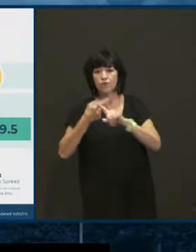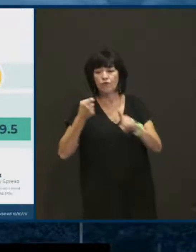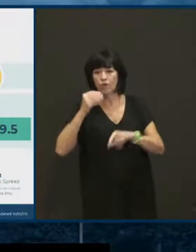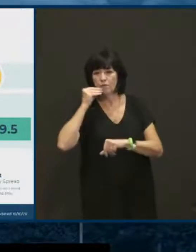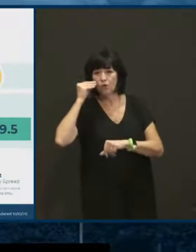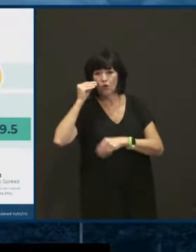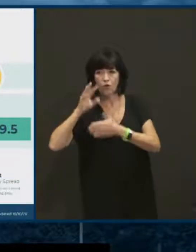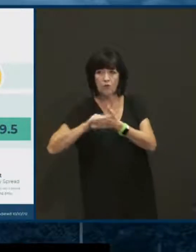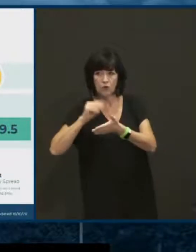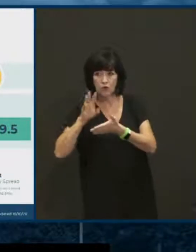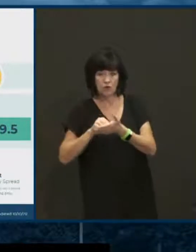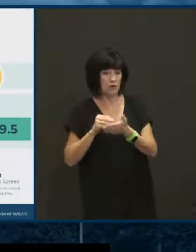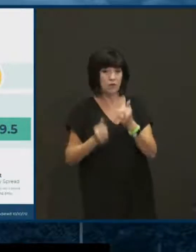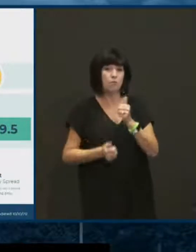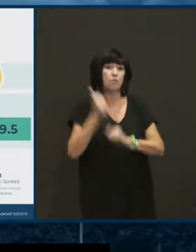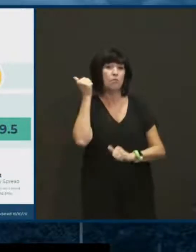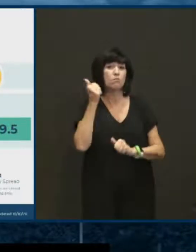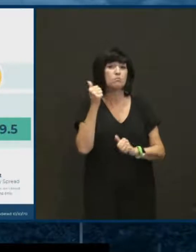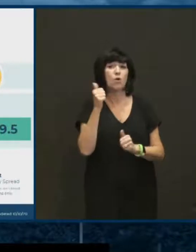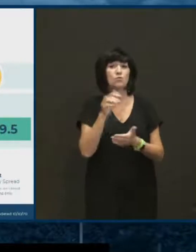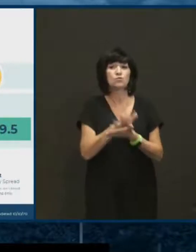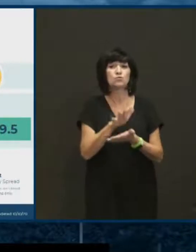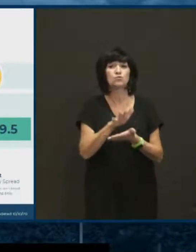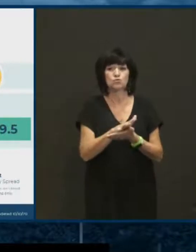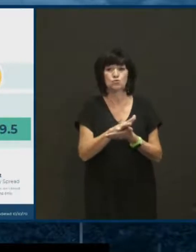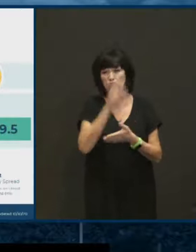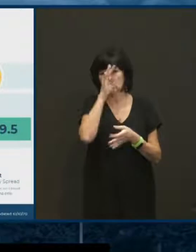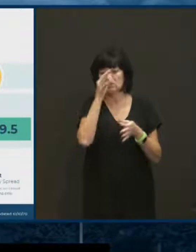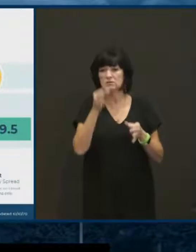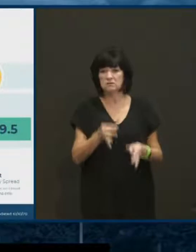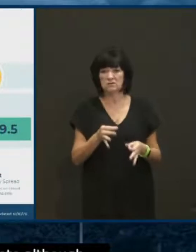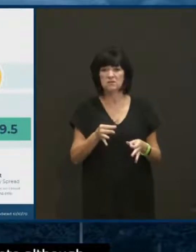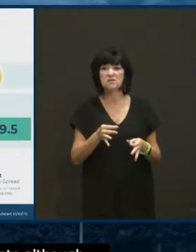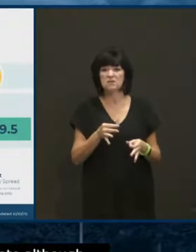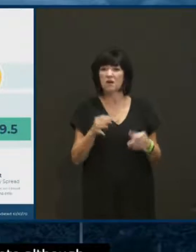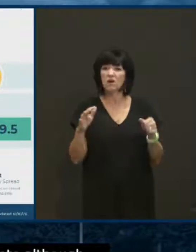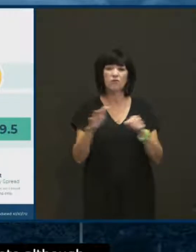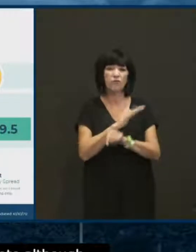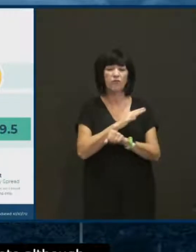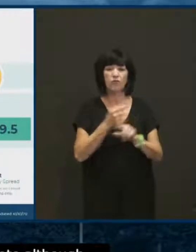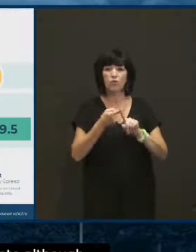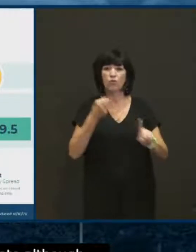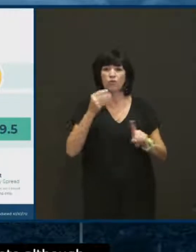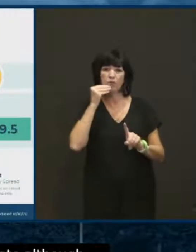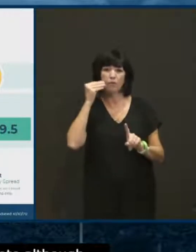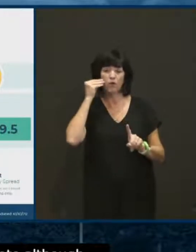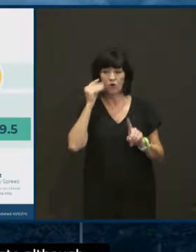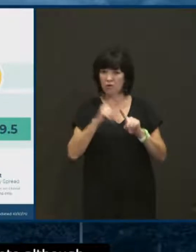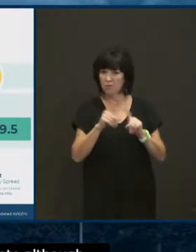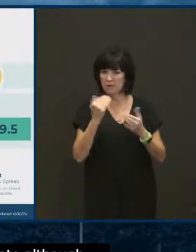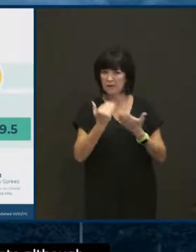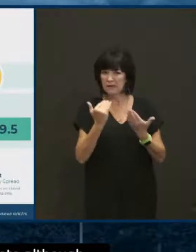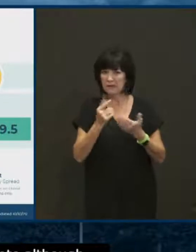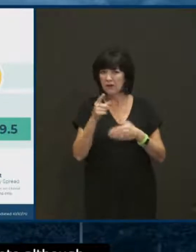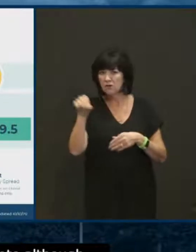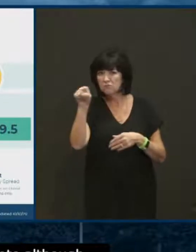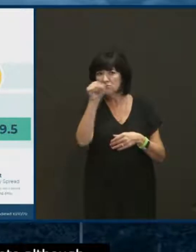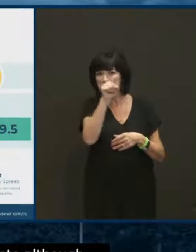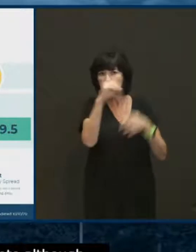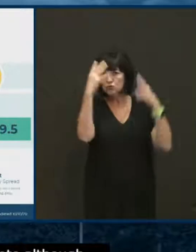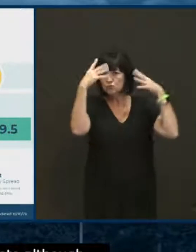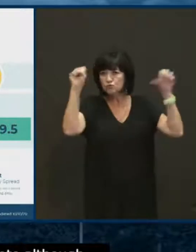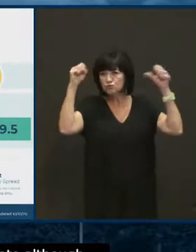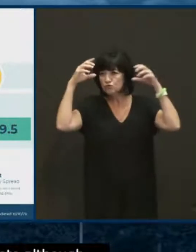remote, although in talking to the individual superintendents, as I have over the last 2 weeks, they are each planning, those